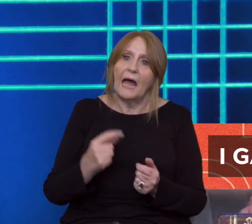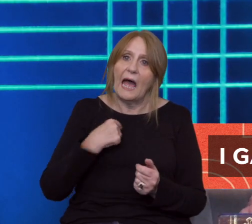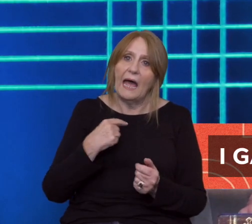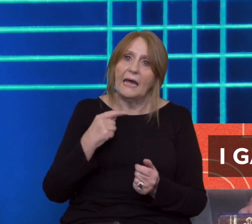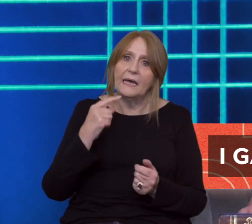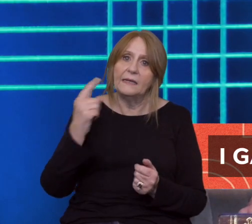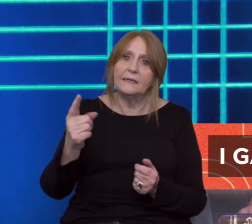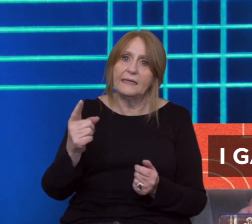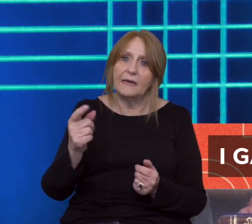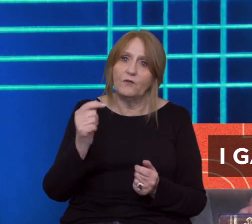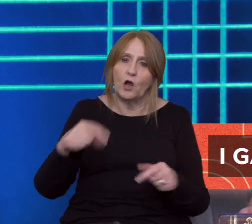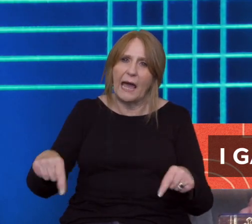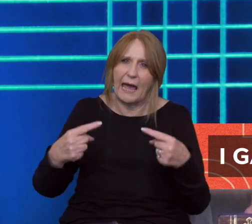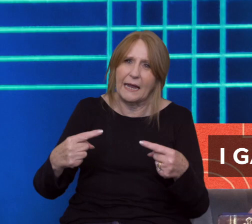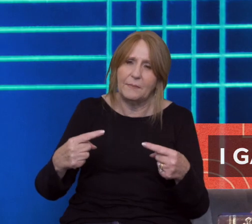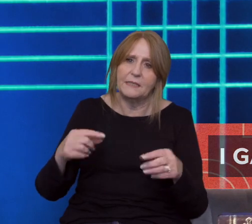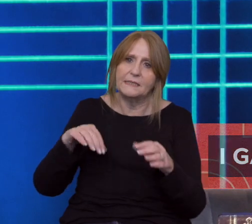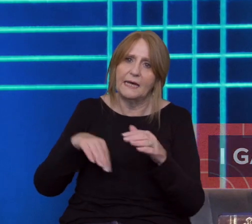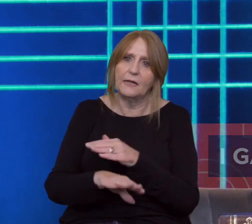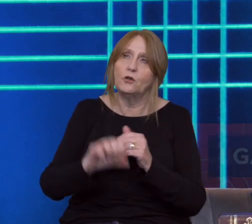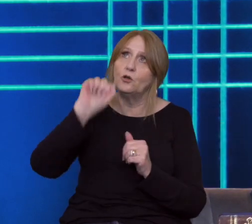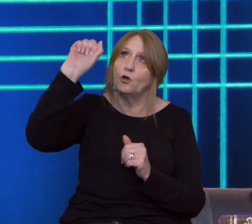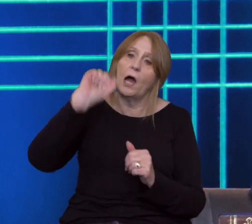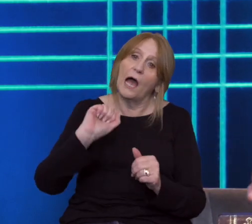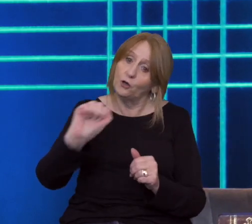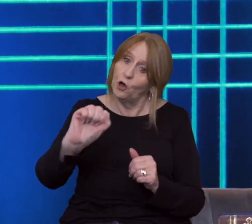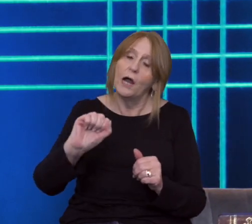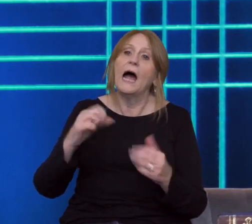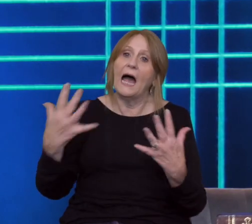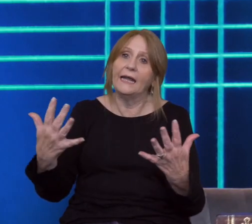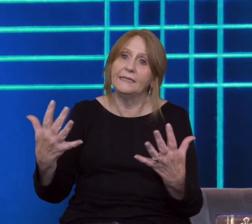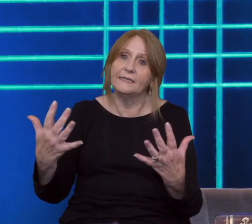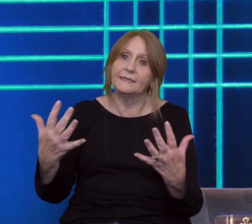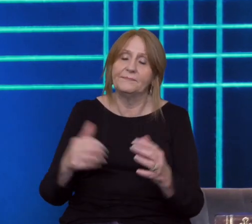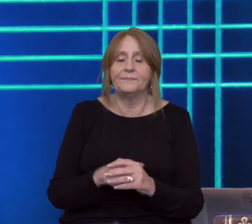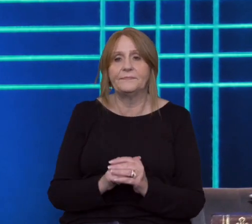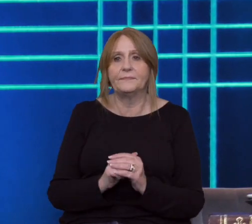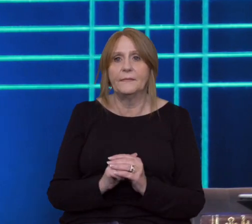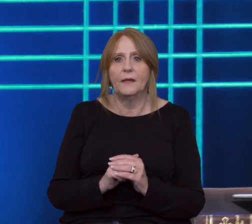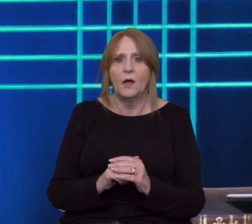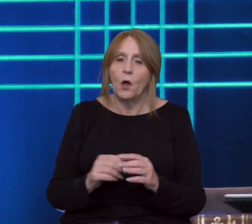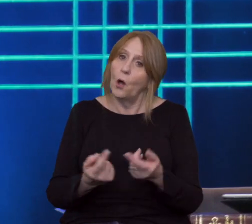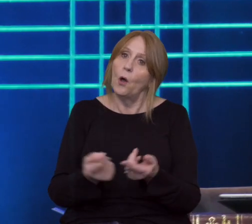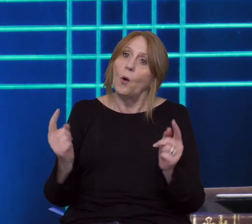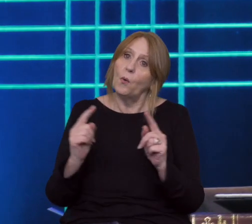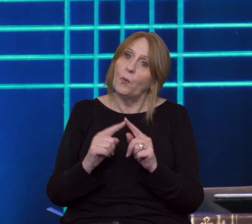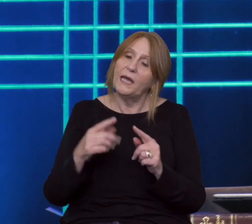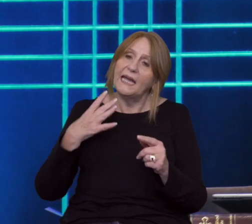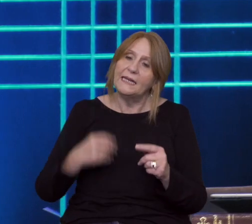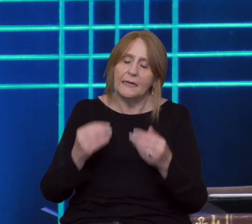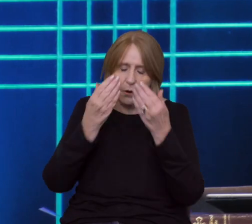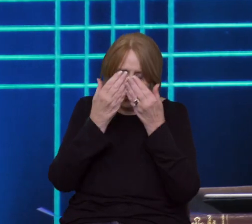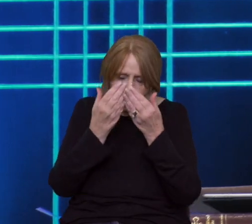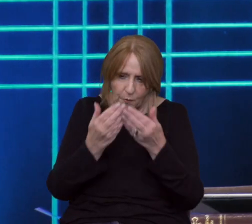I gave your enemies into your hands. And you know what? We need a revelation that God started